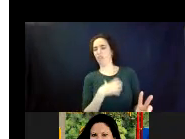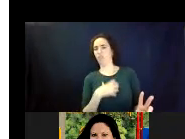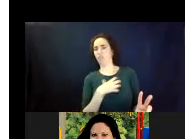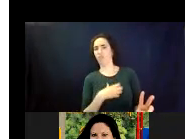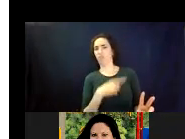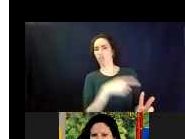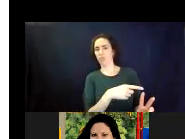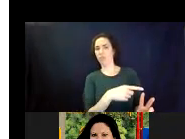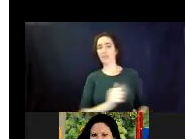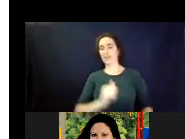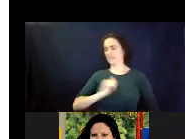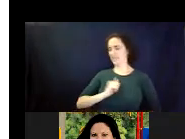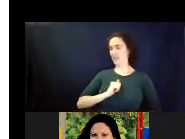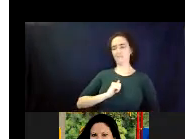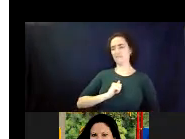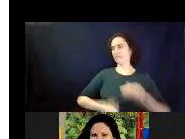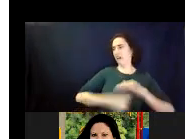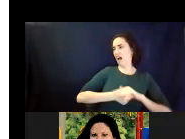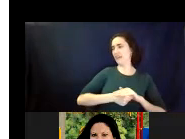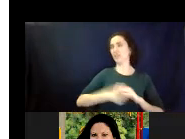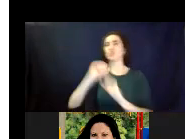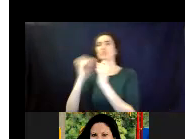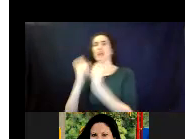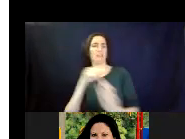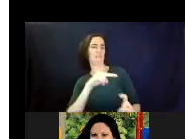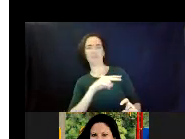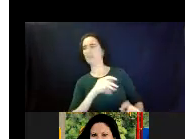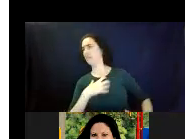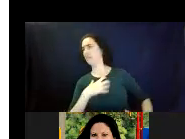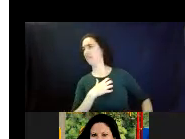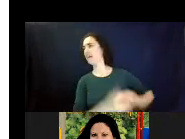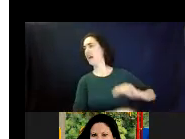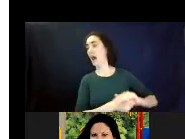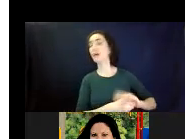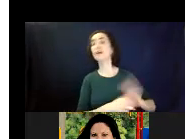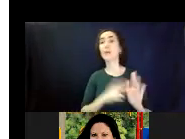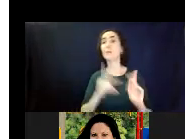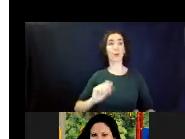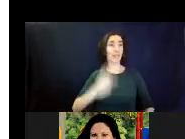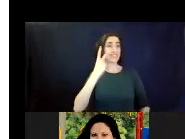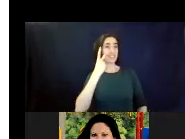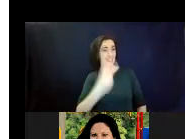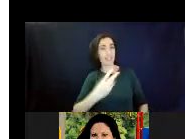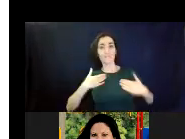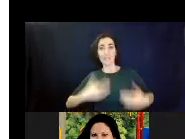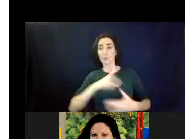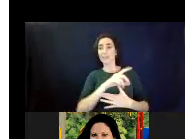him or herself to public view." It was essentially illegal for visibly disabled people to show themselves in